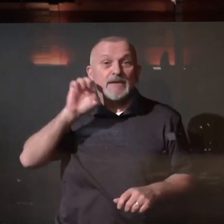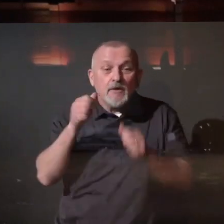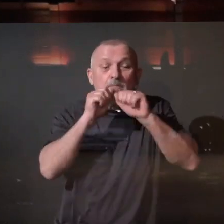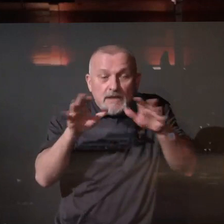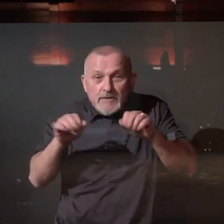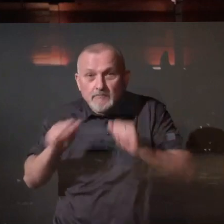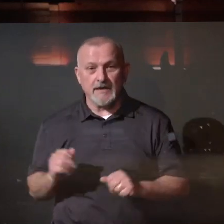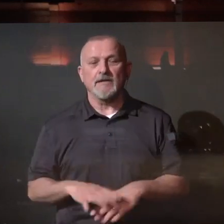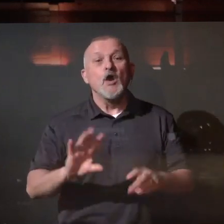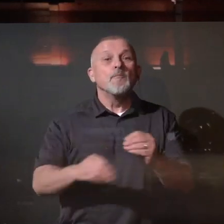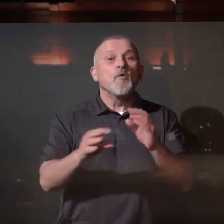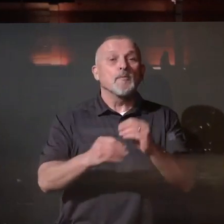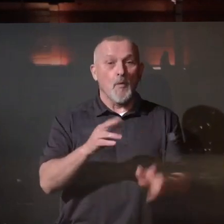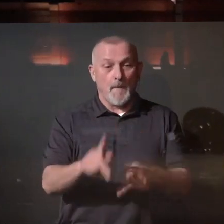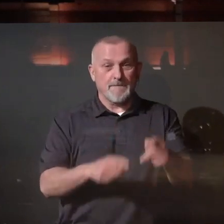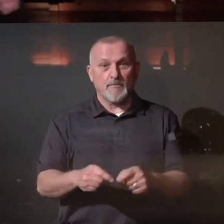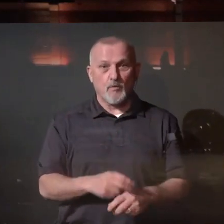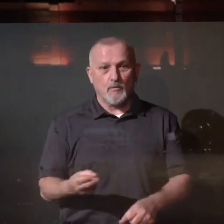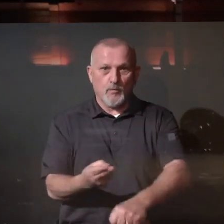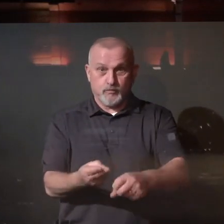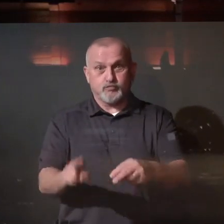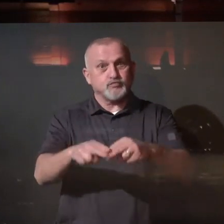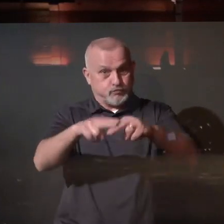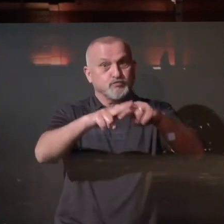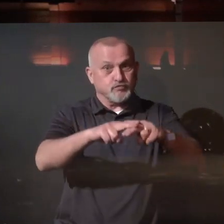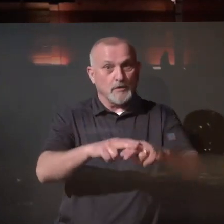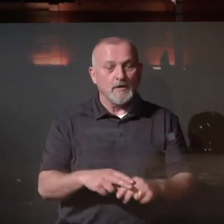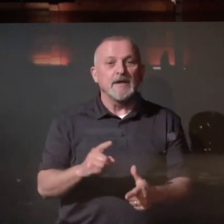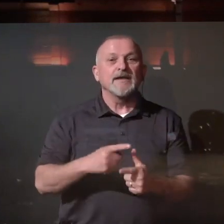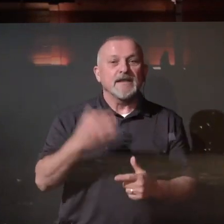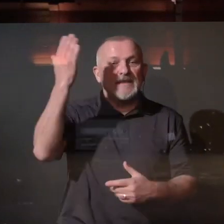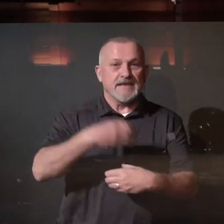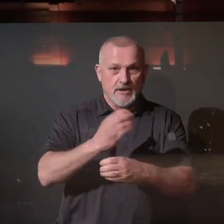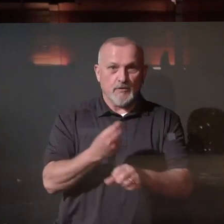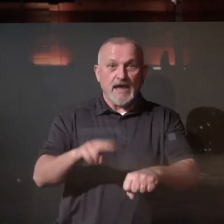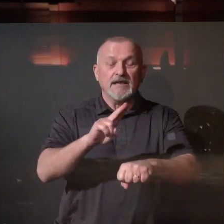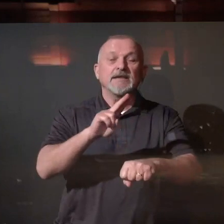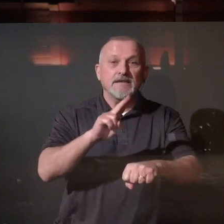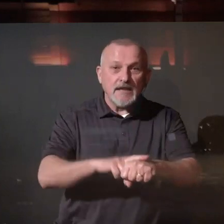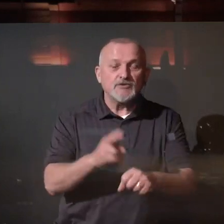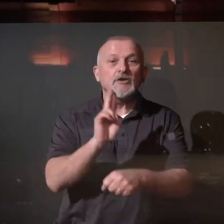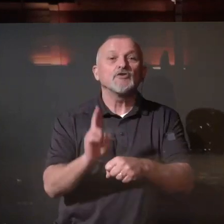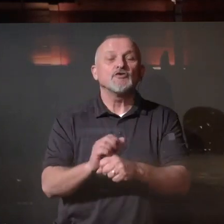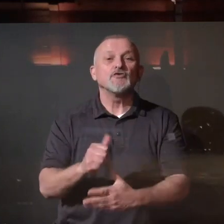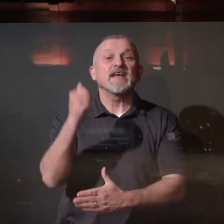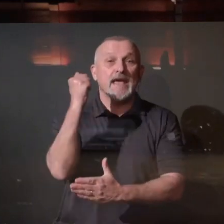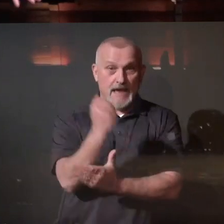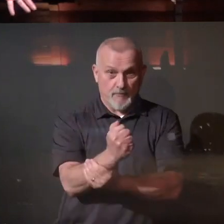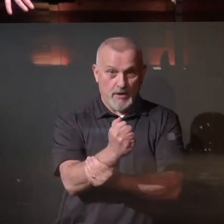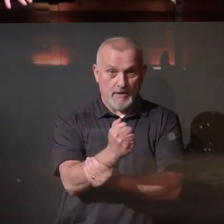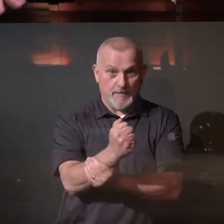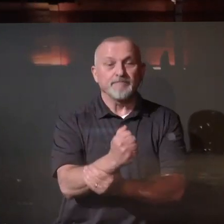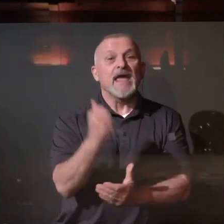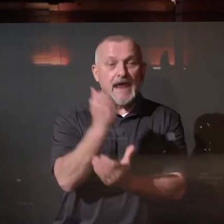watched over them and he loved them and he guided them. That he created a nation of people through Abraham, that he became a father of a nation called